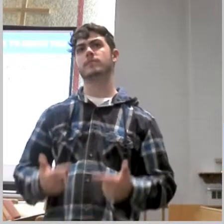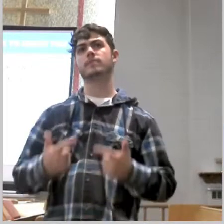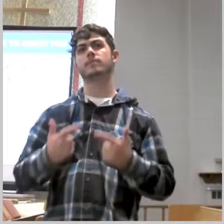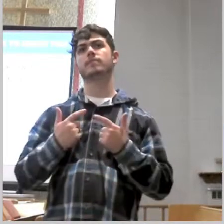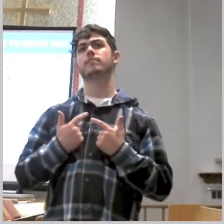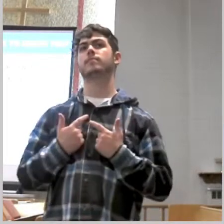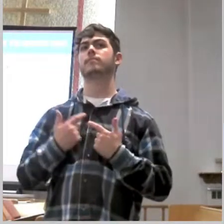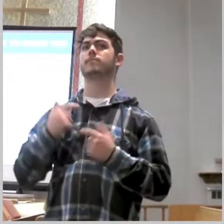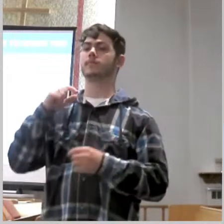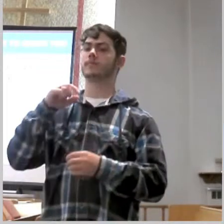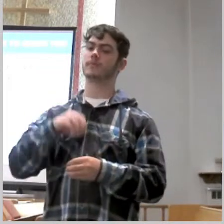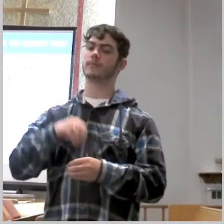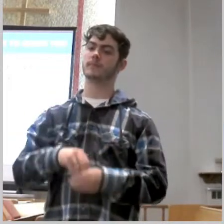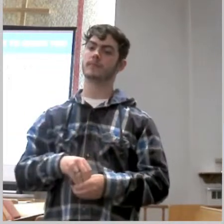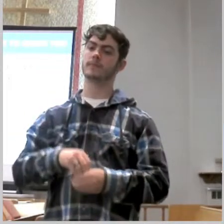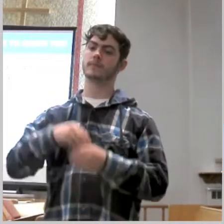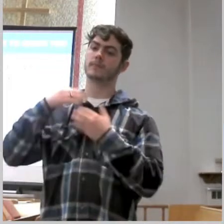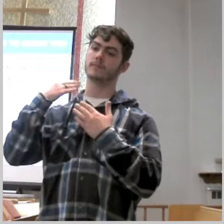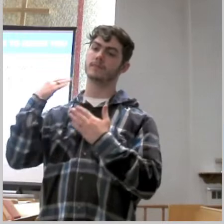let us